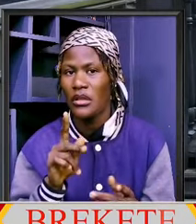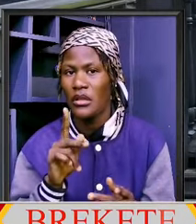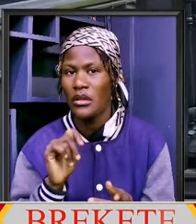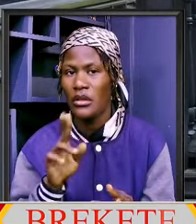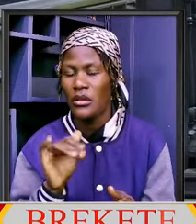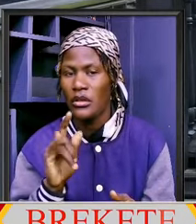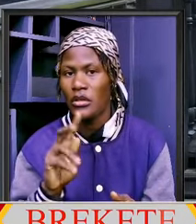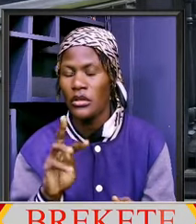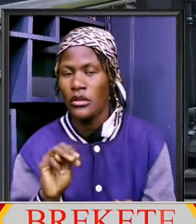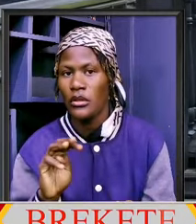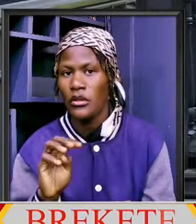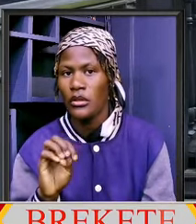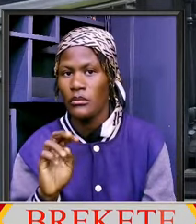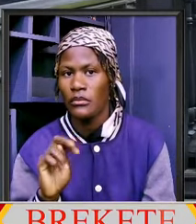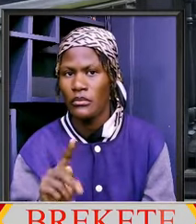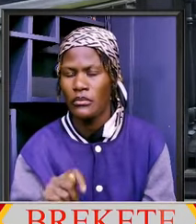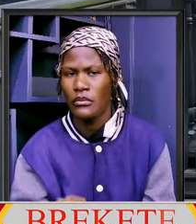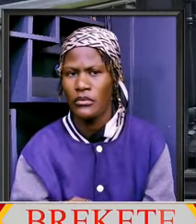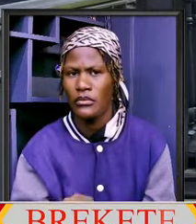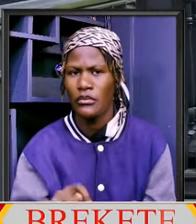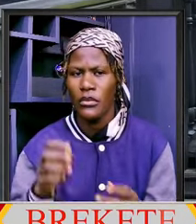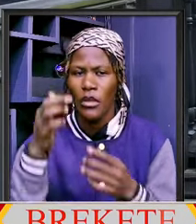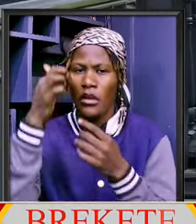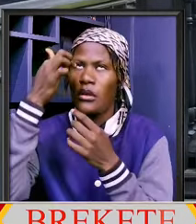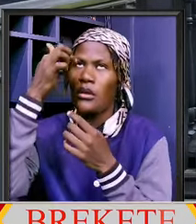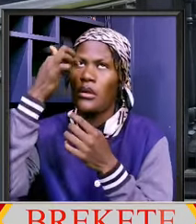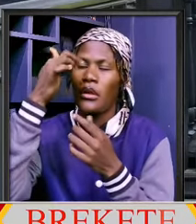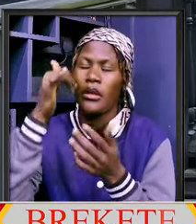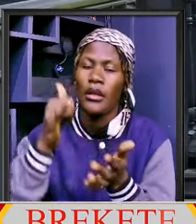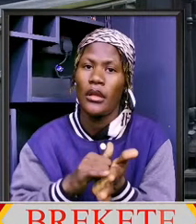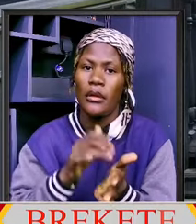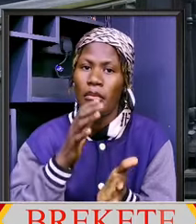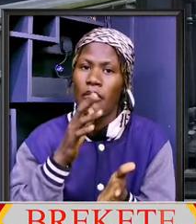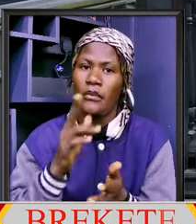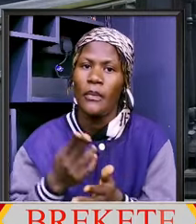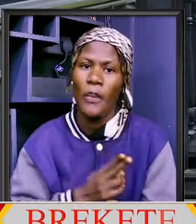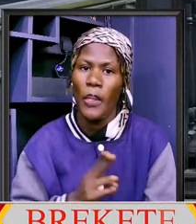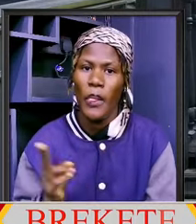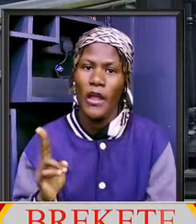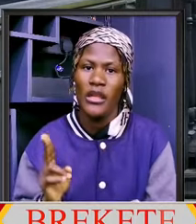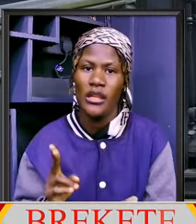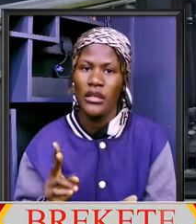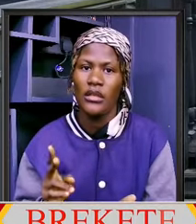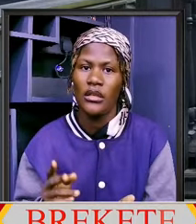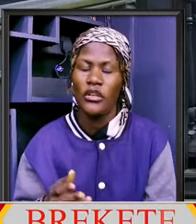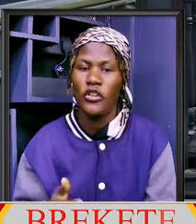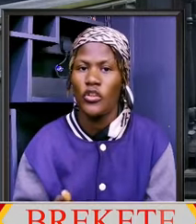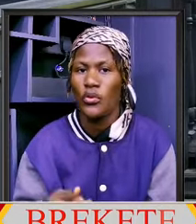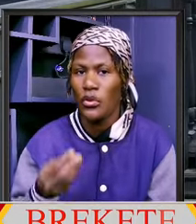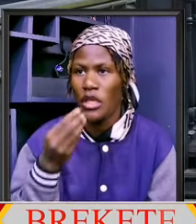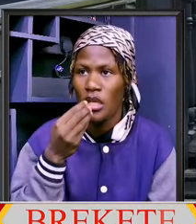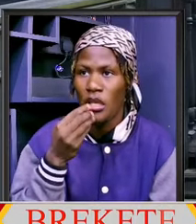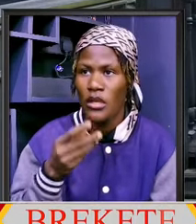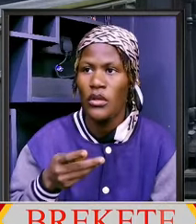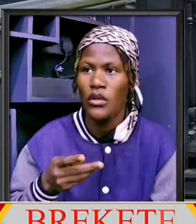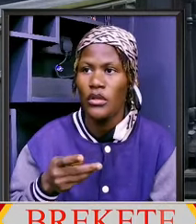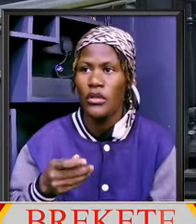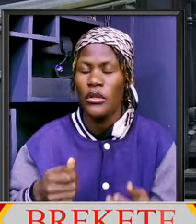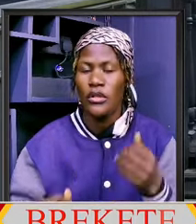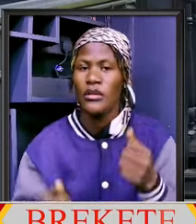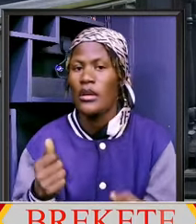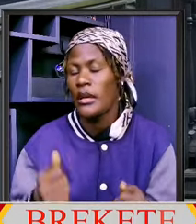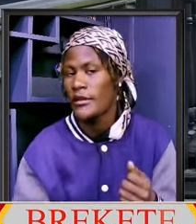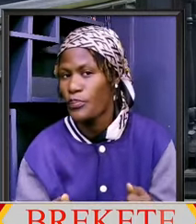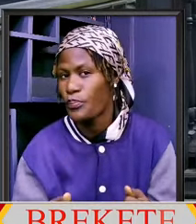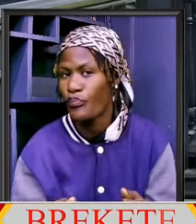they say Mama they use, you go buy. Una go chop. Una go do transport. Thank you, sir. When you